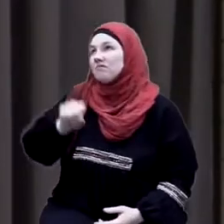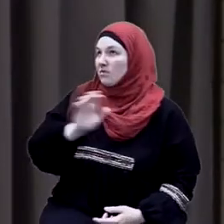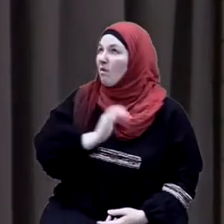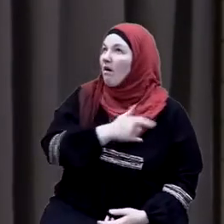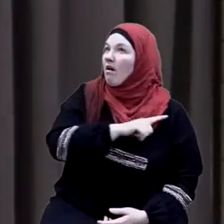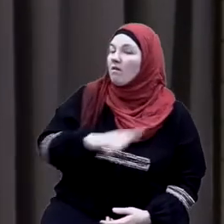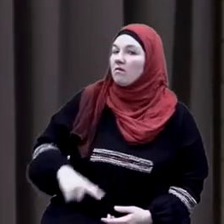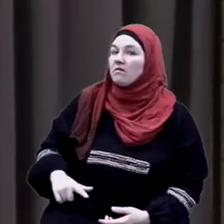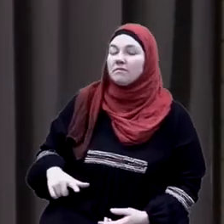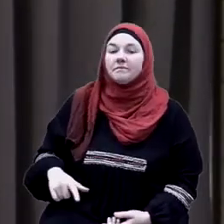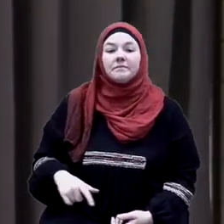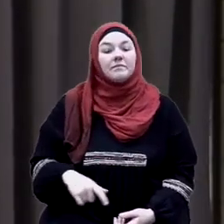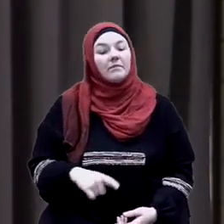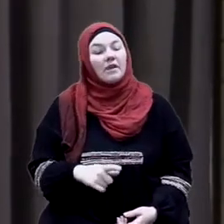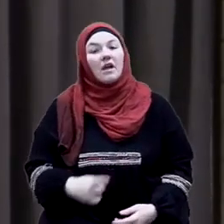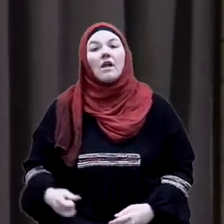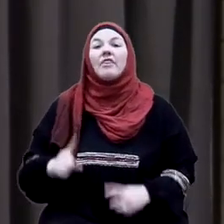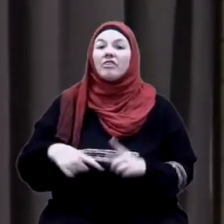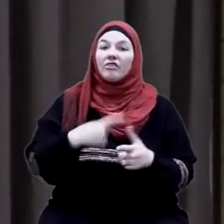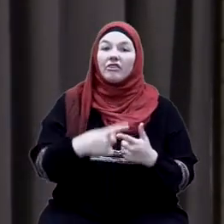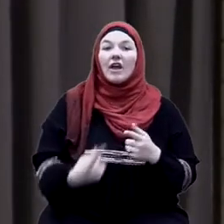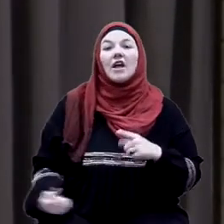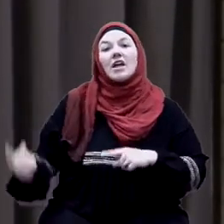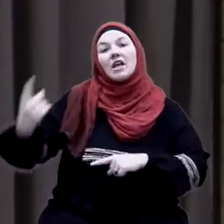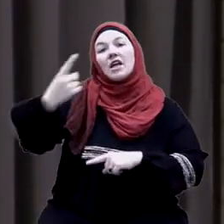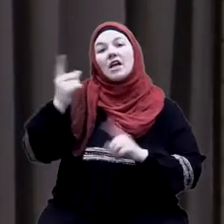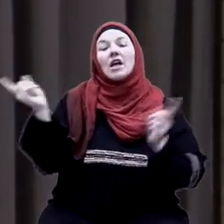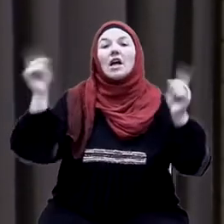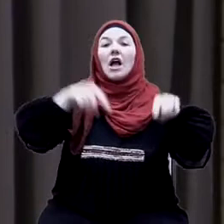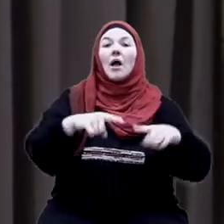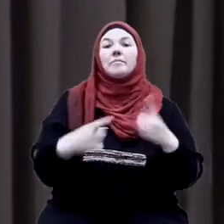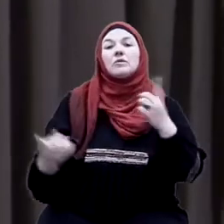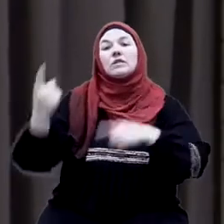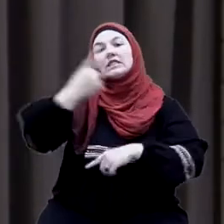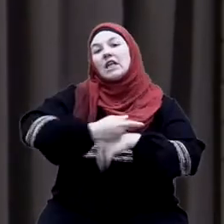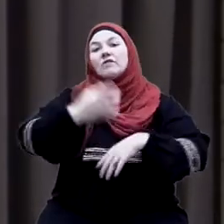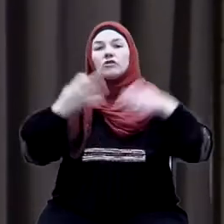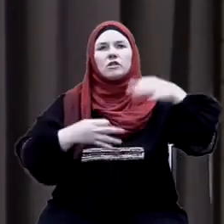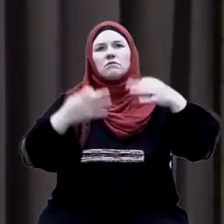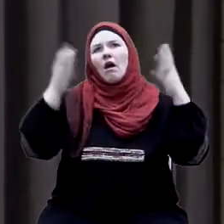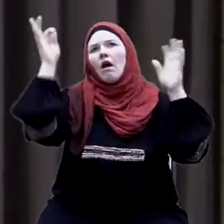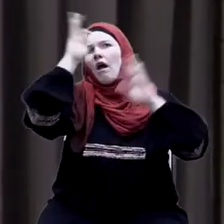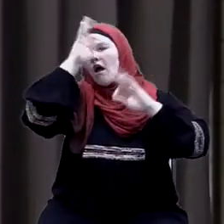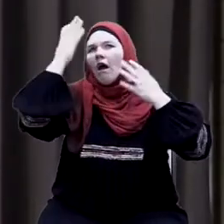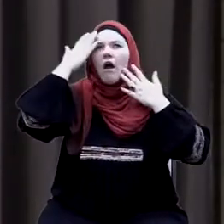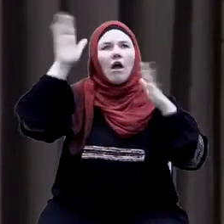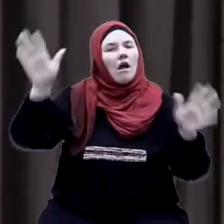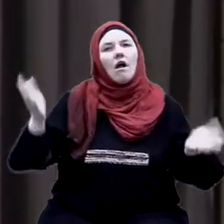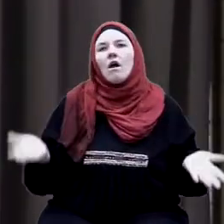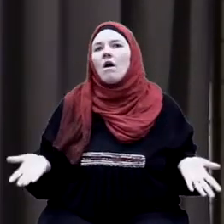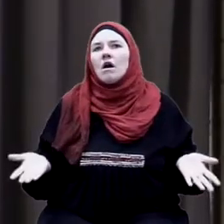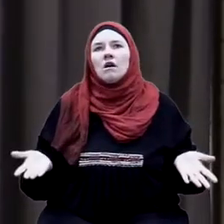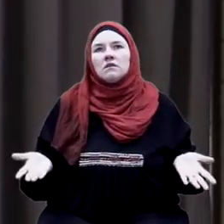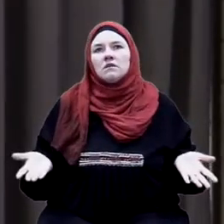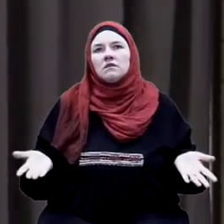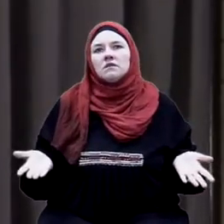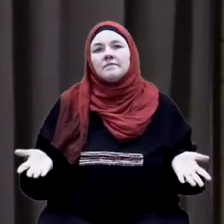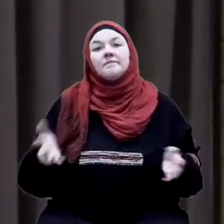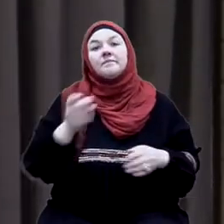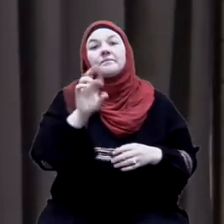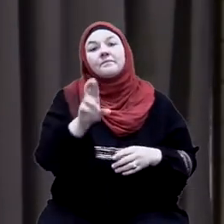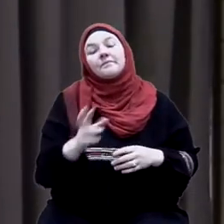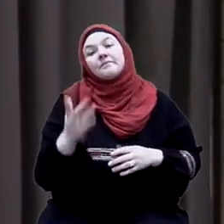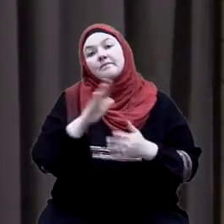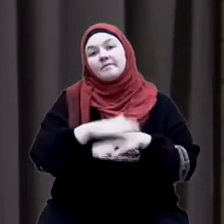come on the day of judgment and say, we were oblivious, we didn't know any better. Or that you come and